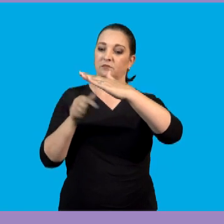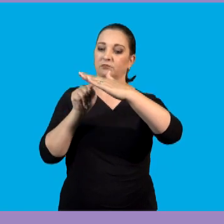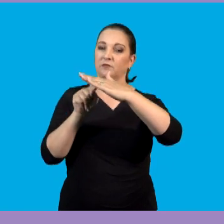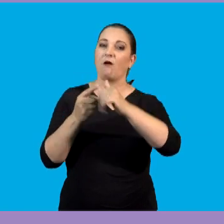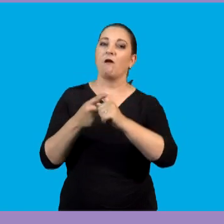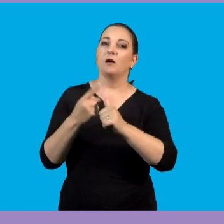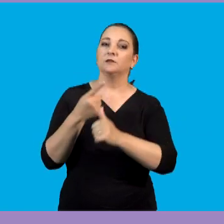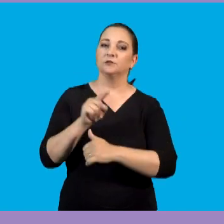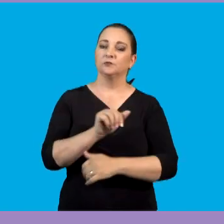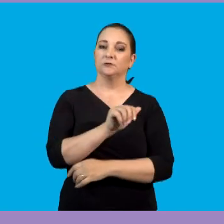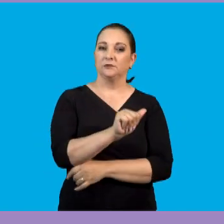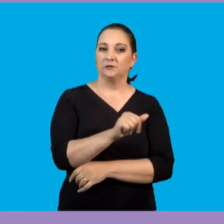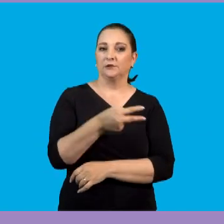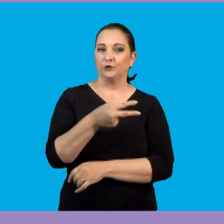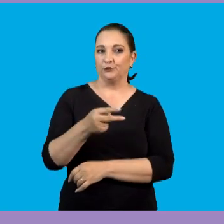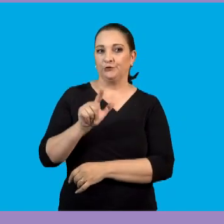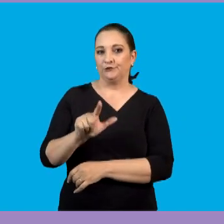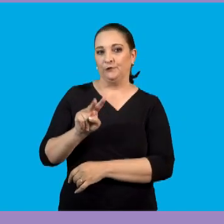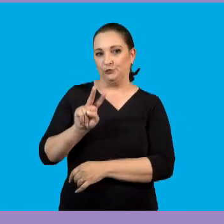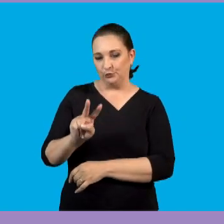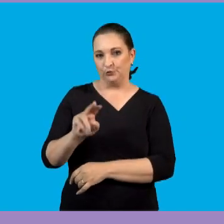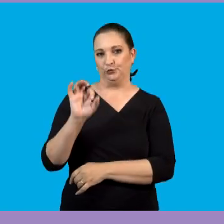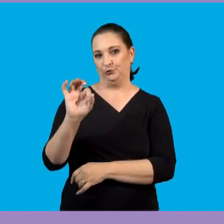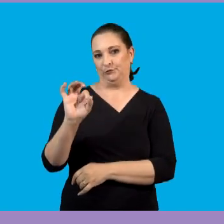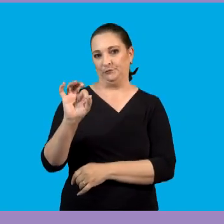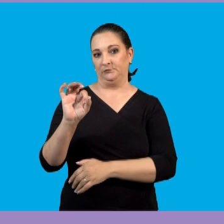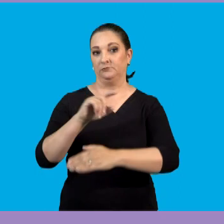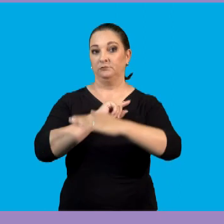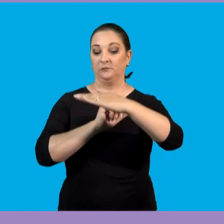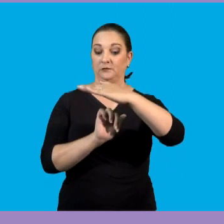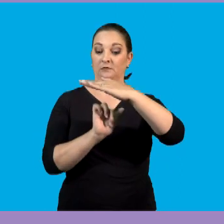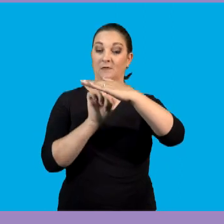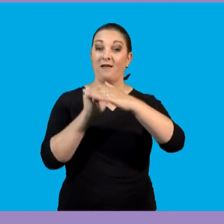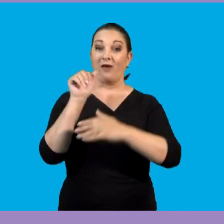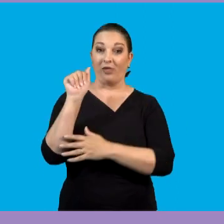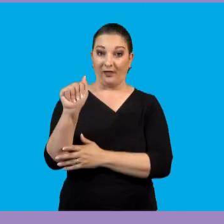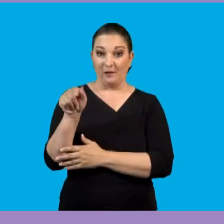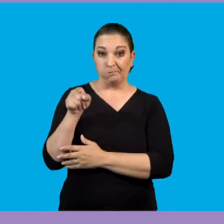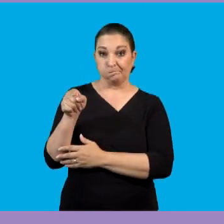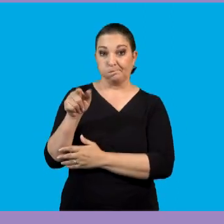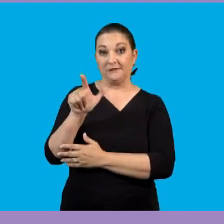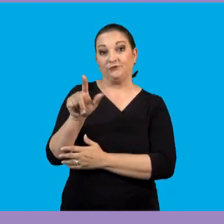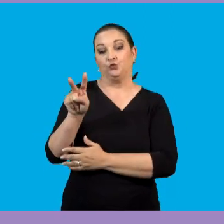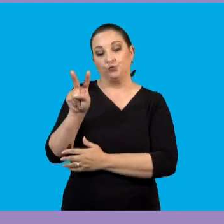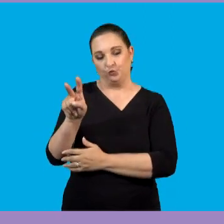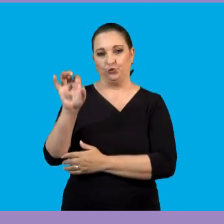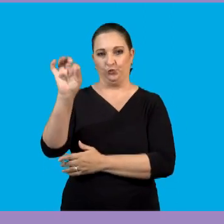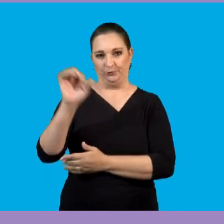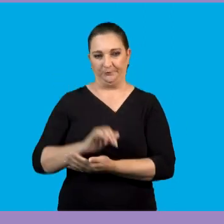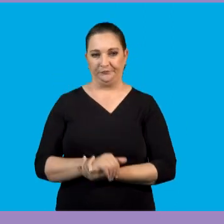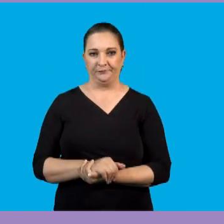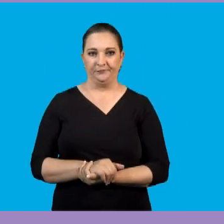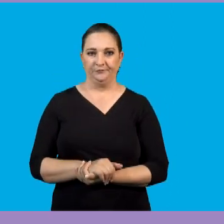our answer there is going to be 72 degrees. So angle A is equals to